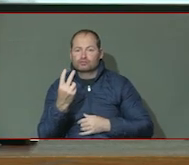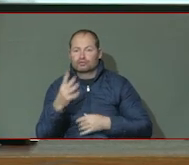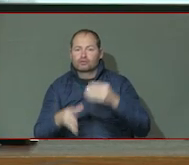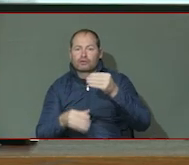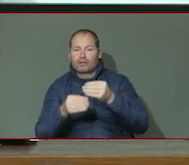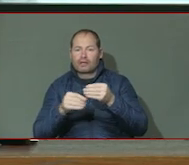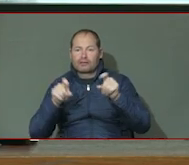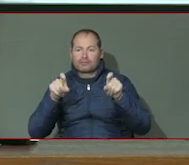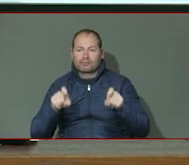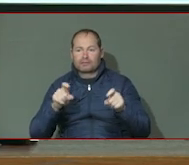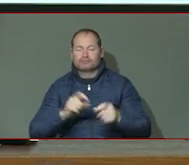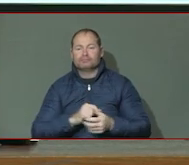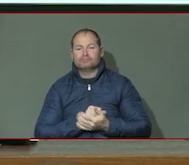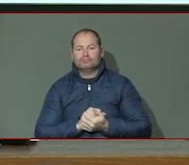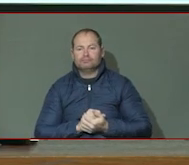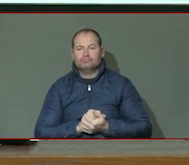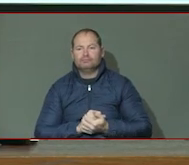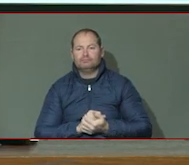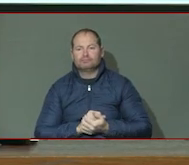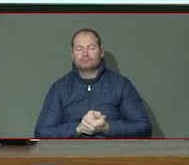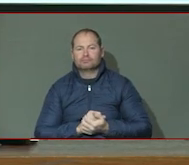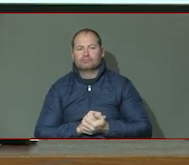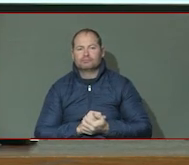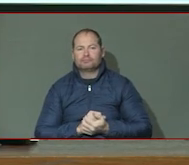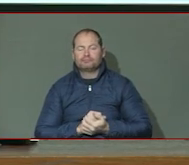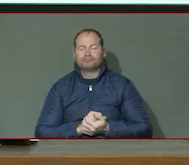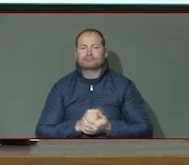right. So we will get